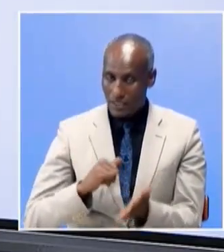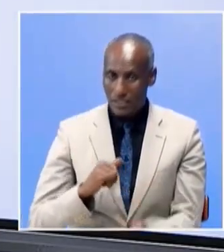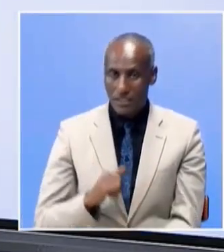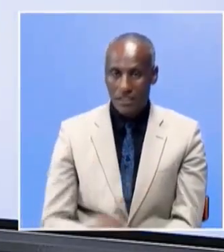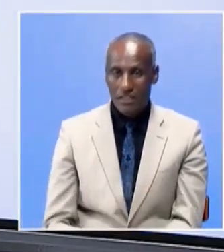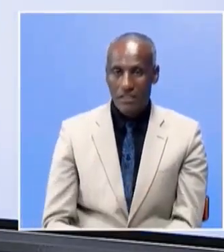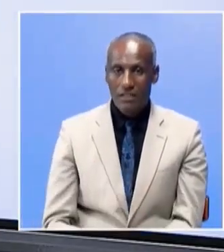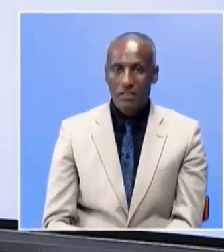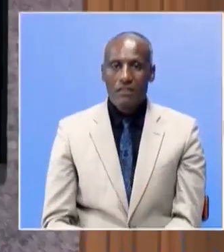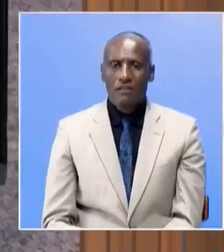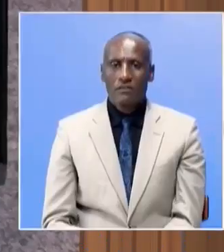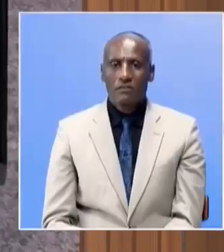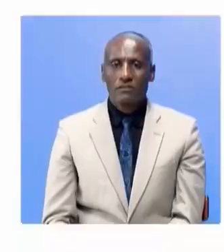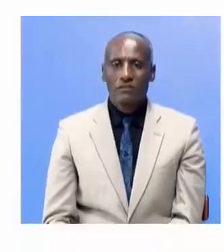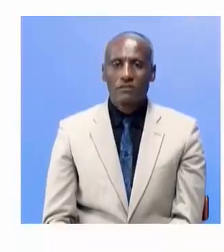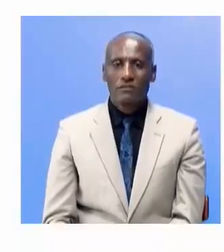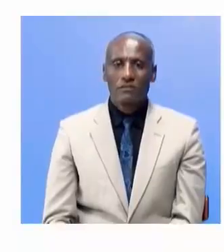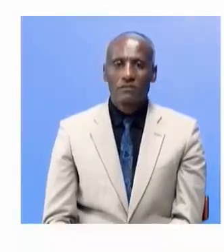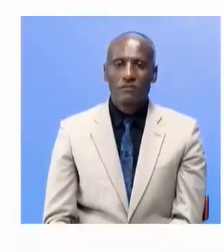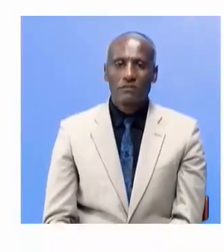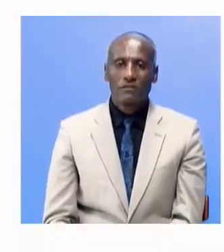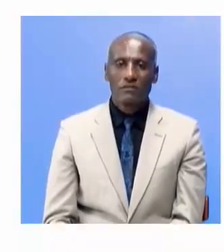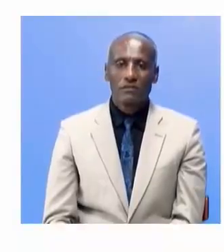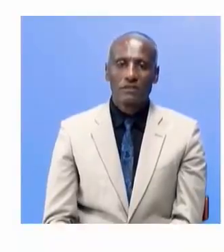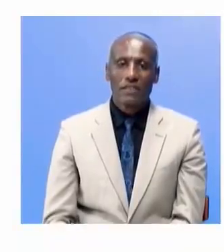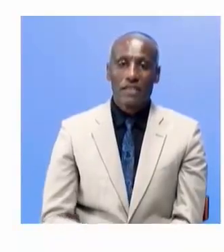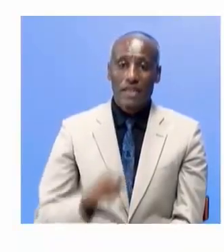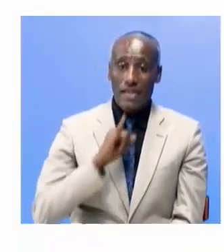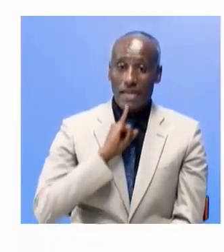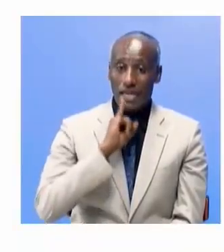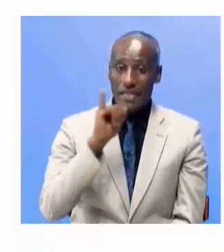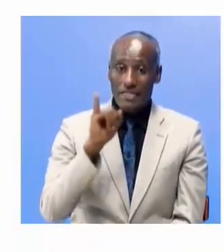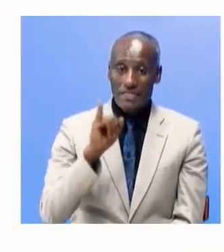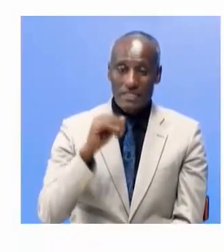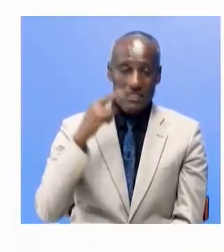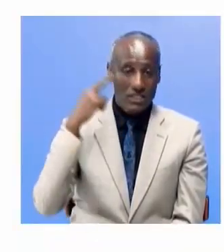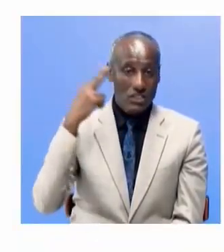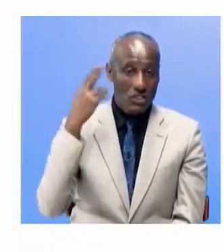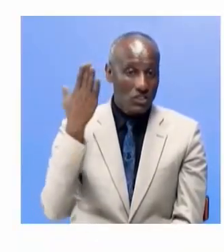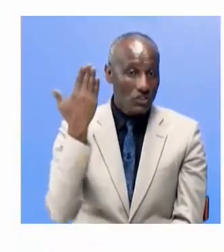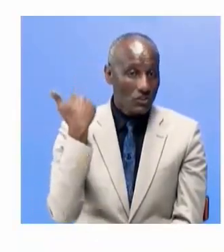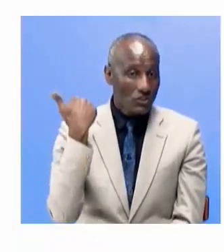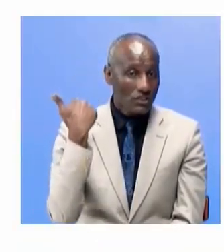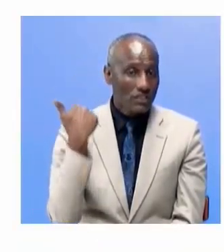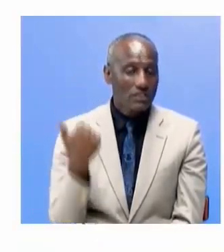Used to is, it is used